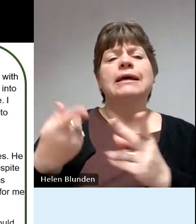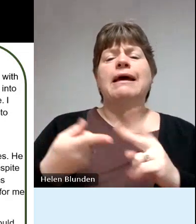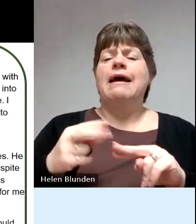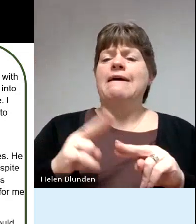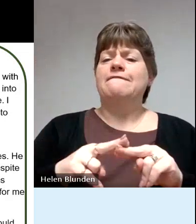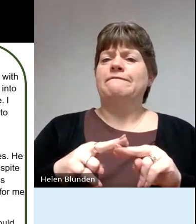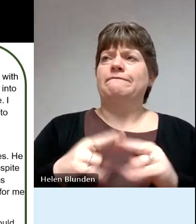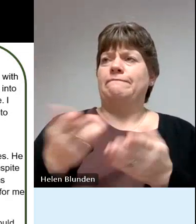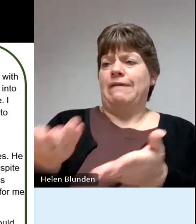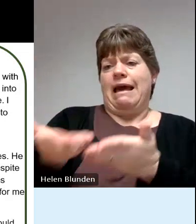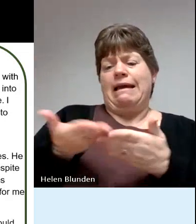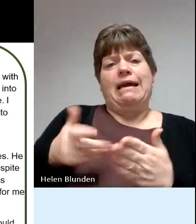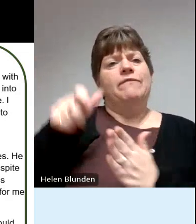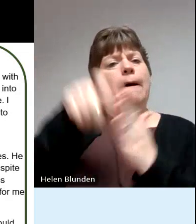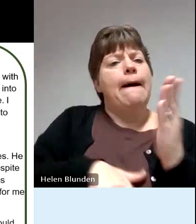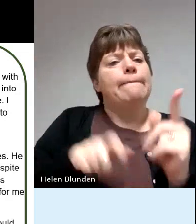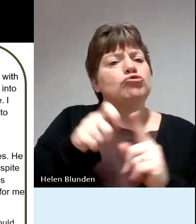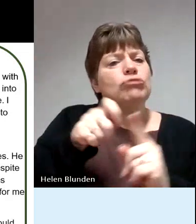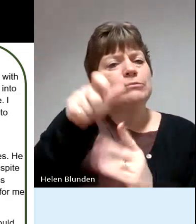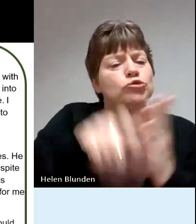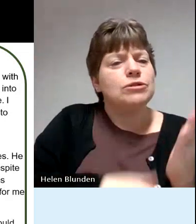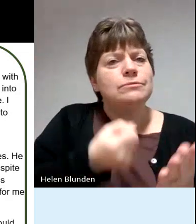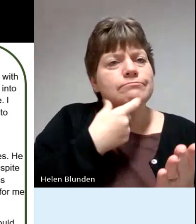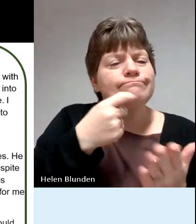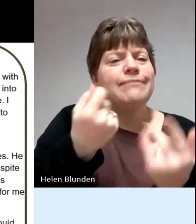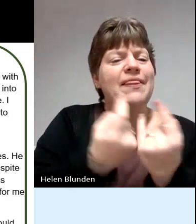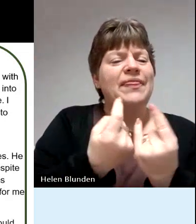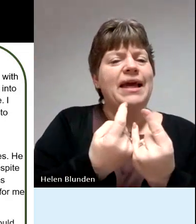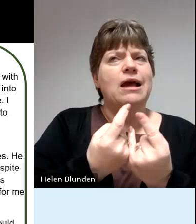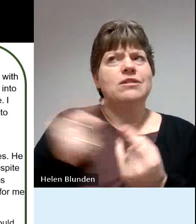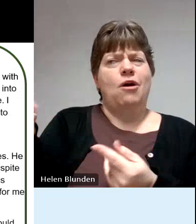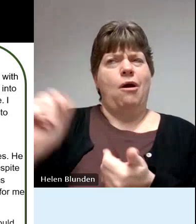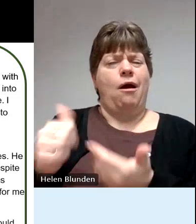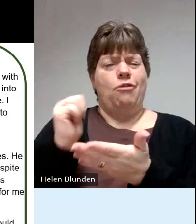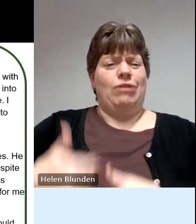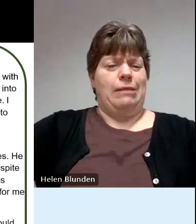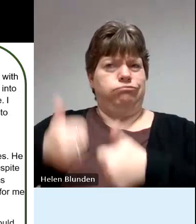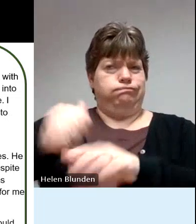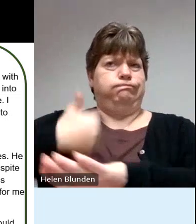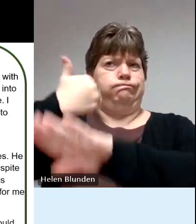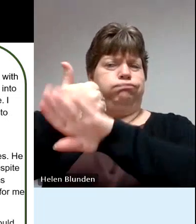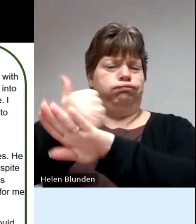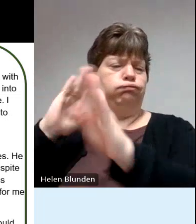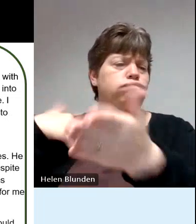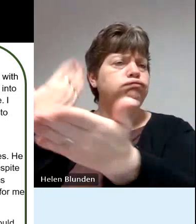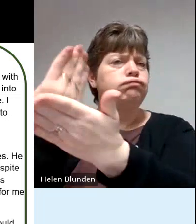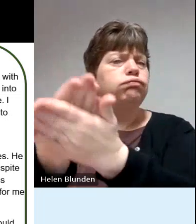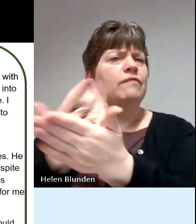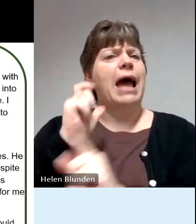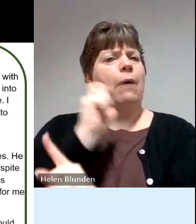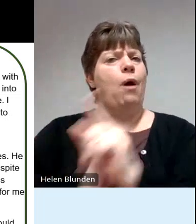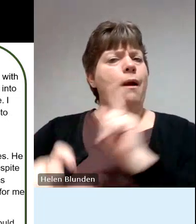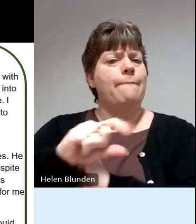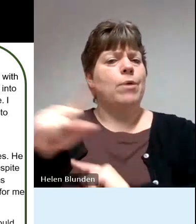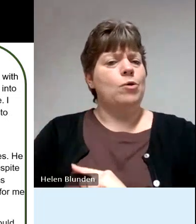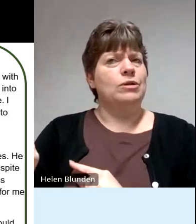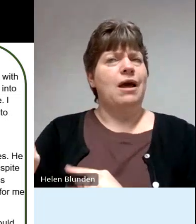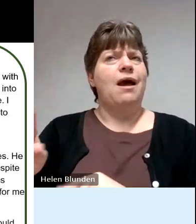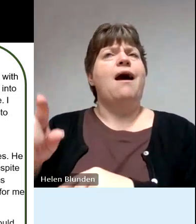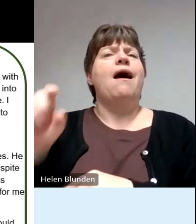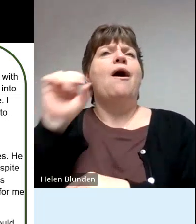giving prescriptions and things. So they're well established within our local community, and obviously they're often linked